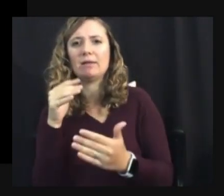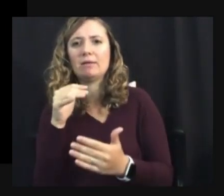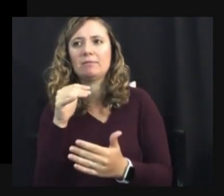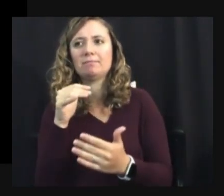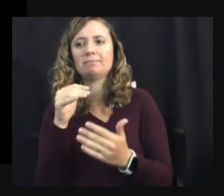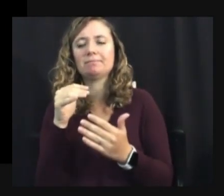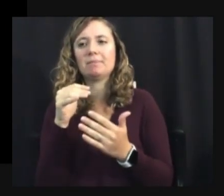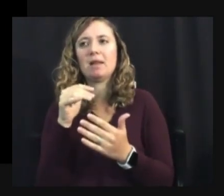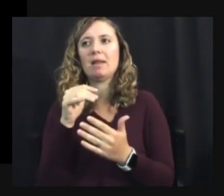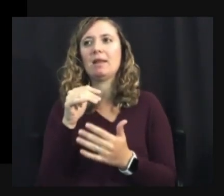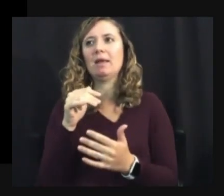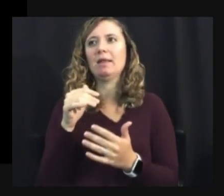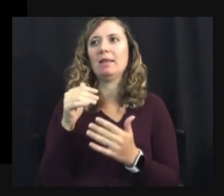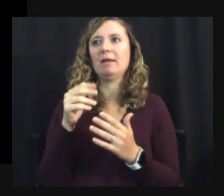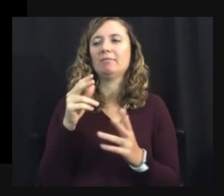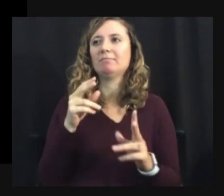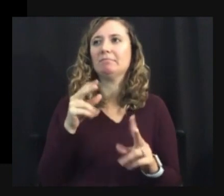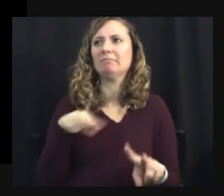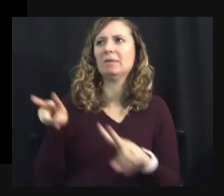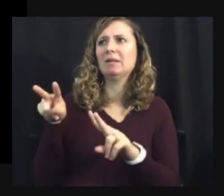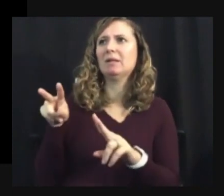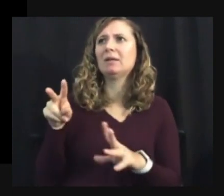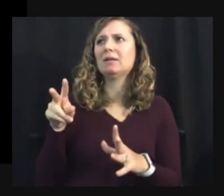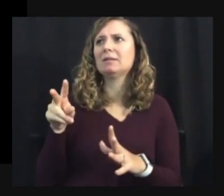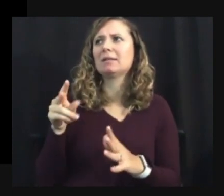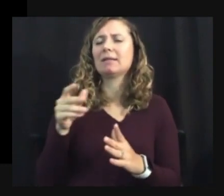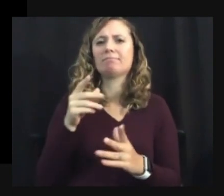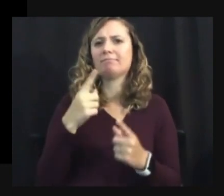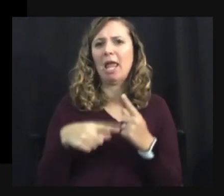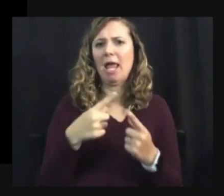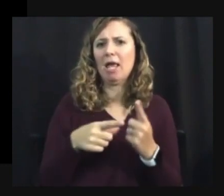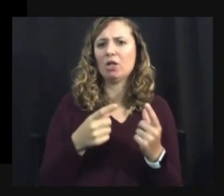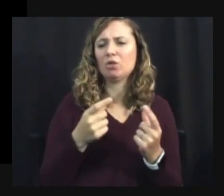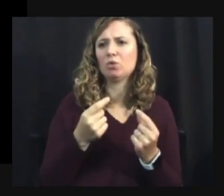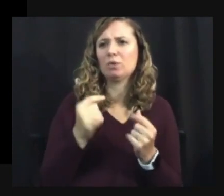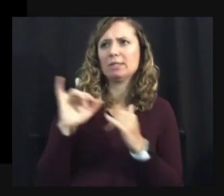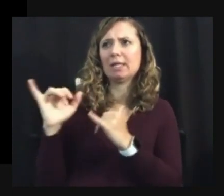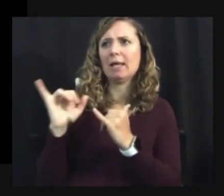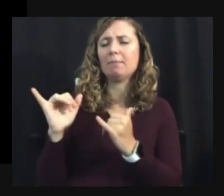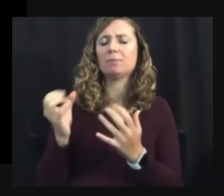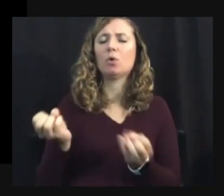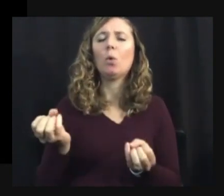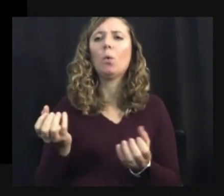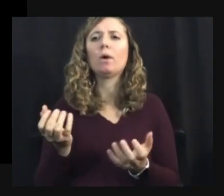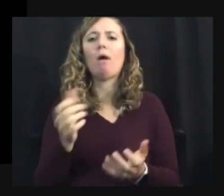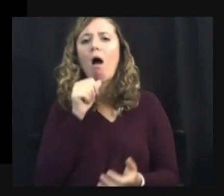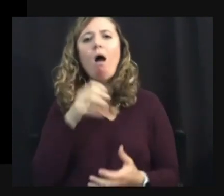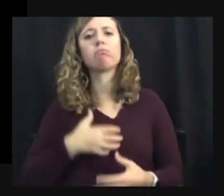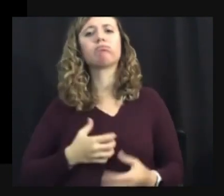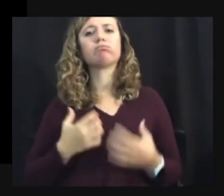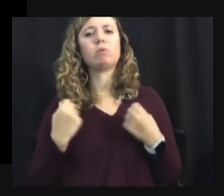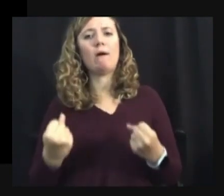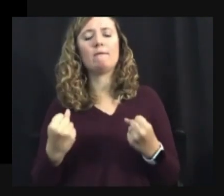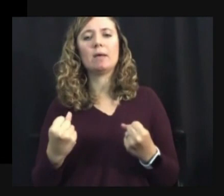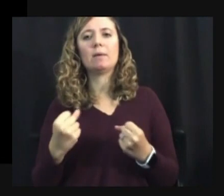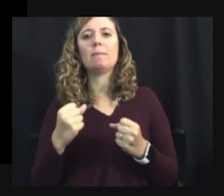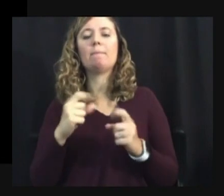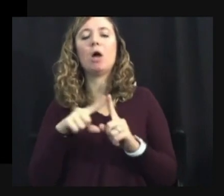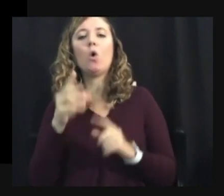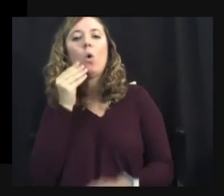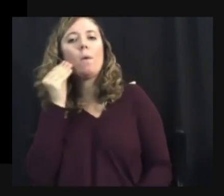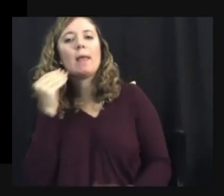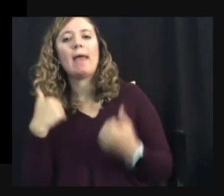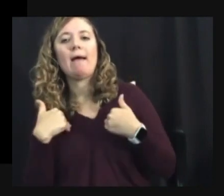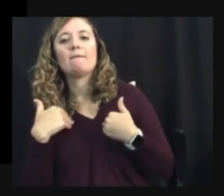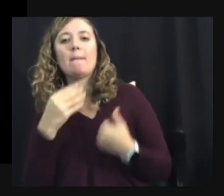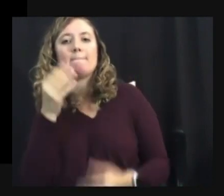feel as confident. Where at home, this little kid has mom and dad as their anchor, and they can be